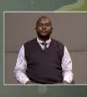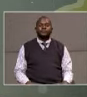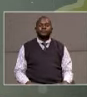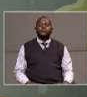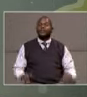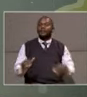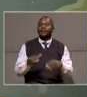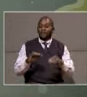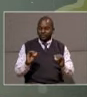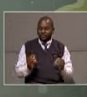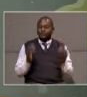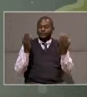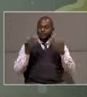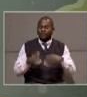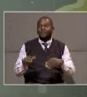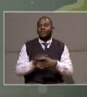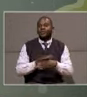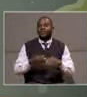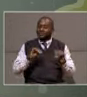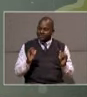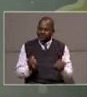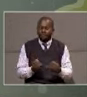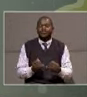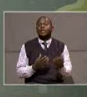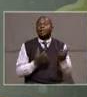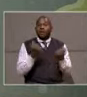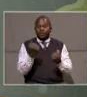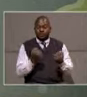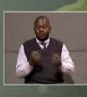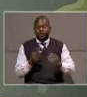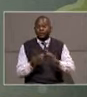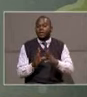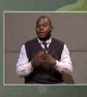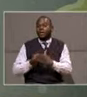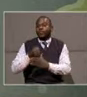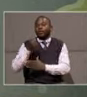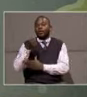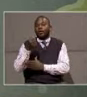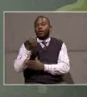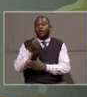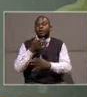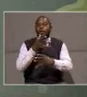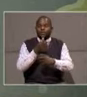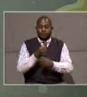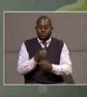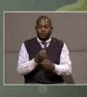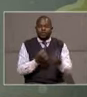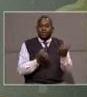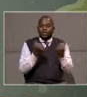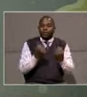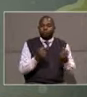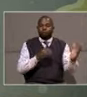This is still news tonight in business news. Drivers under the umbrella body of Regional Lorry Drivers and